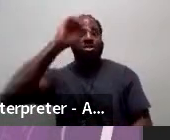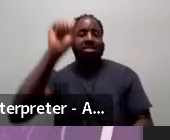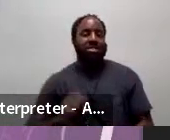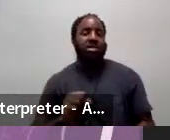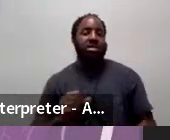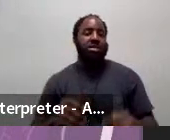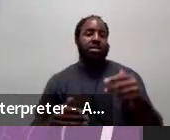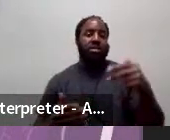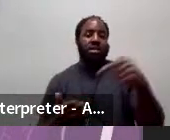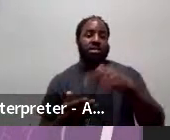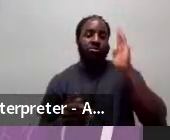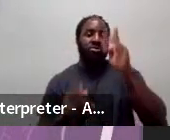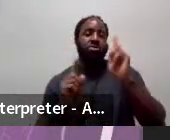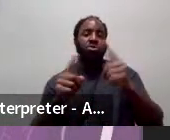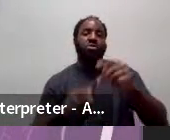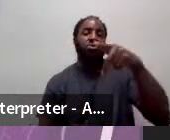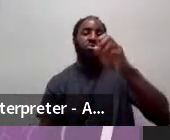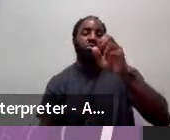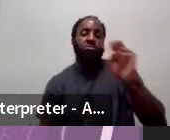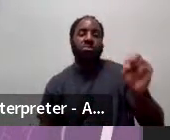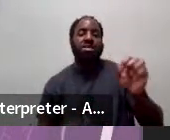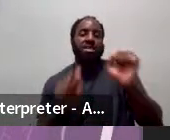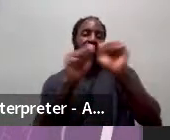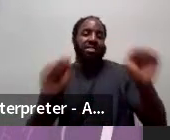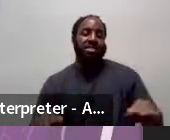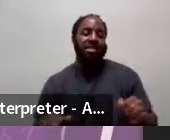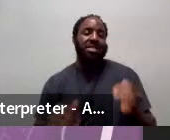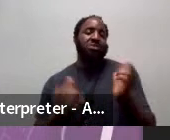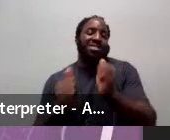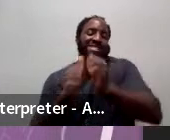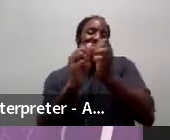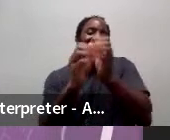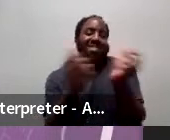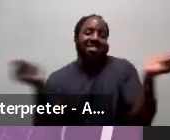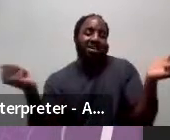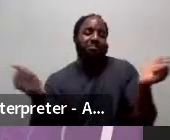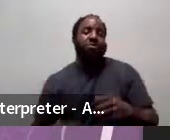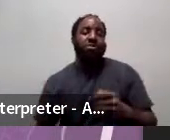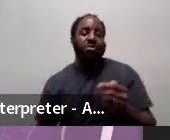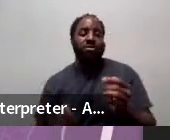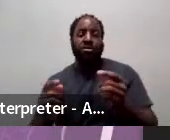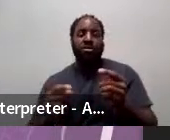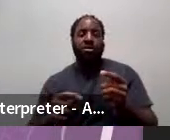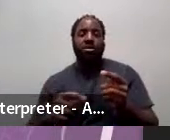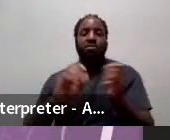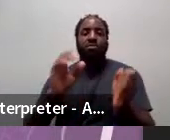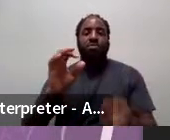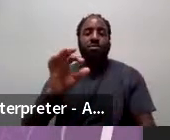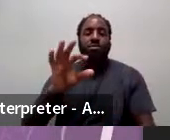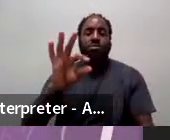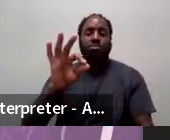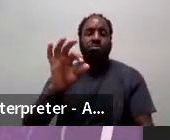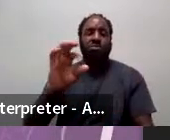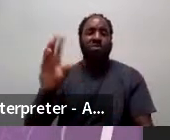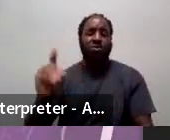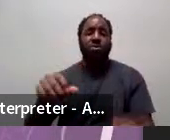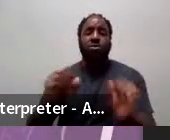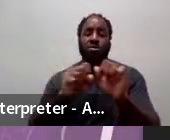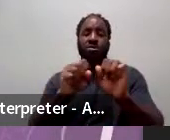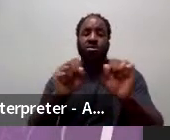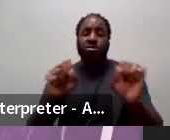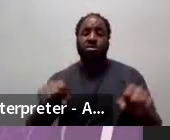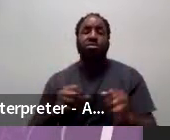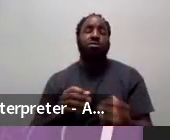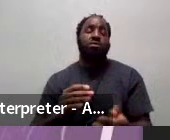will go to Penn Station, which is separate from the Fordham Station. So just want to make that clear. We have a number of other